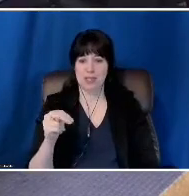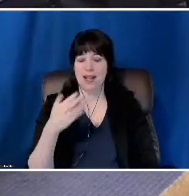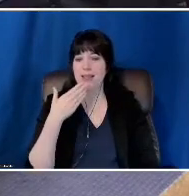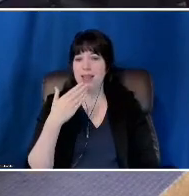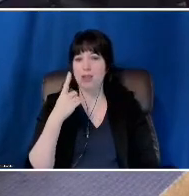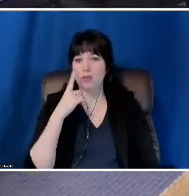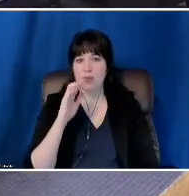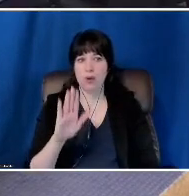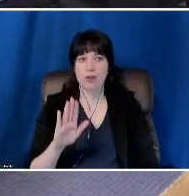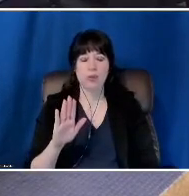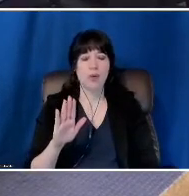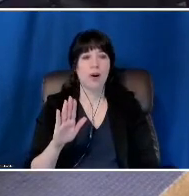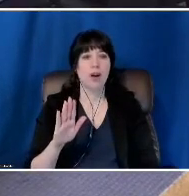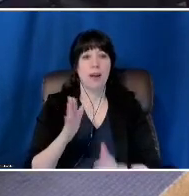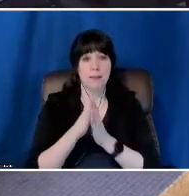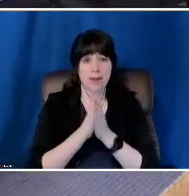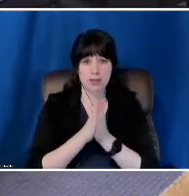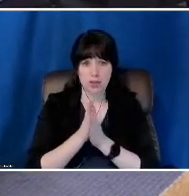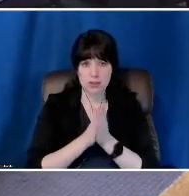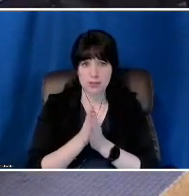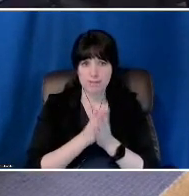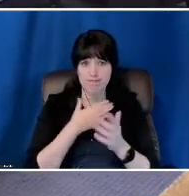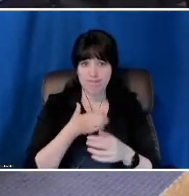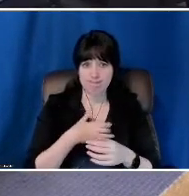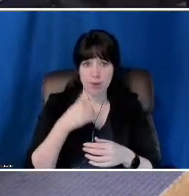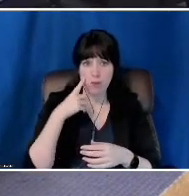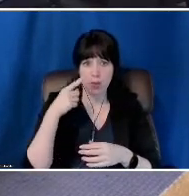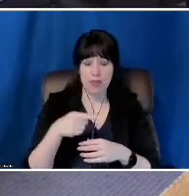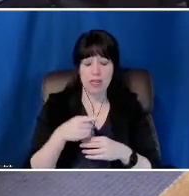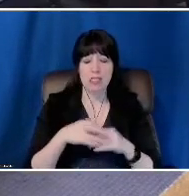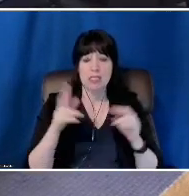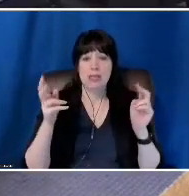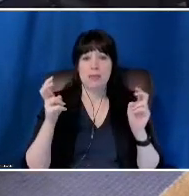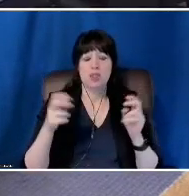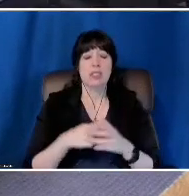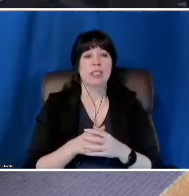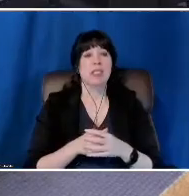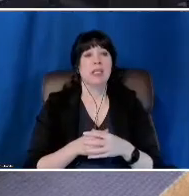your passion for this subject.